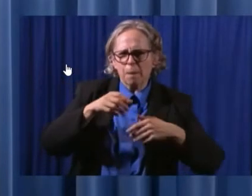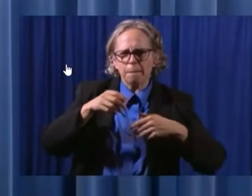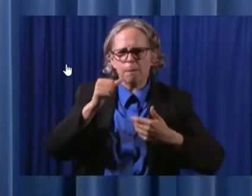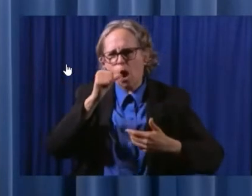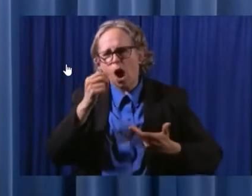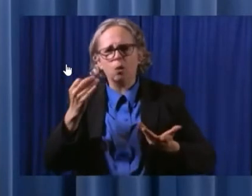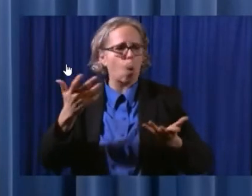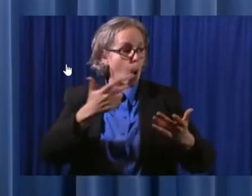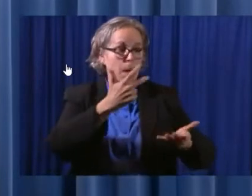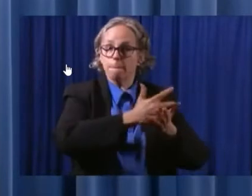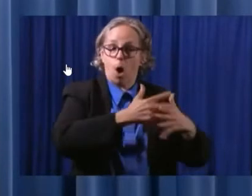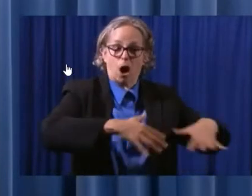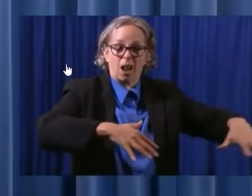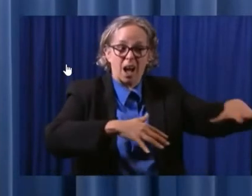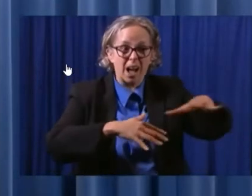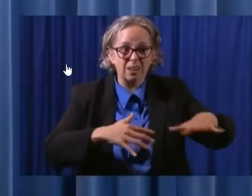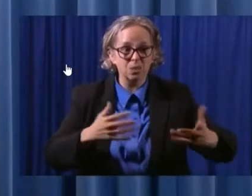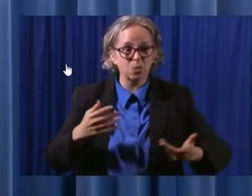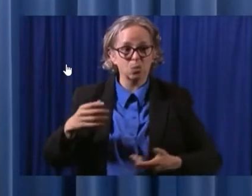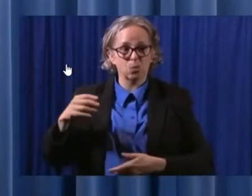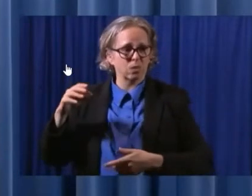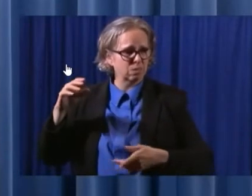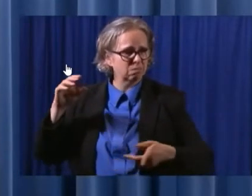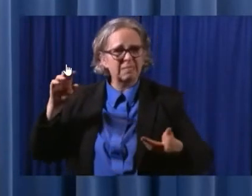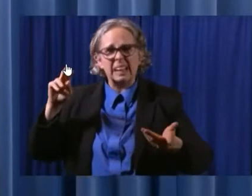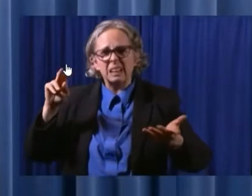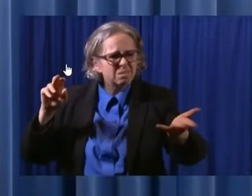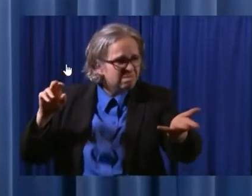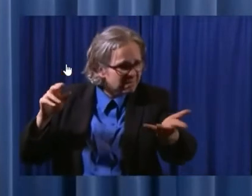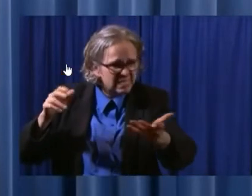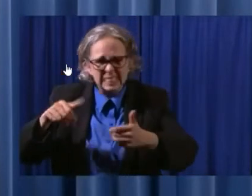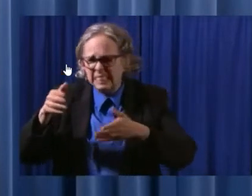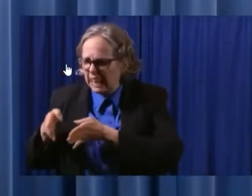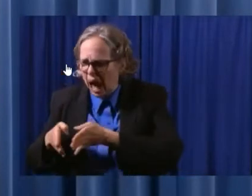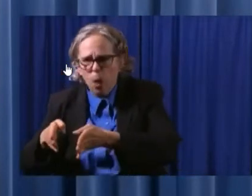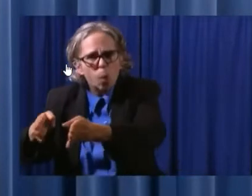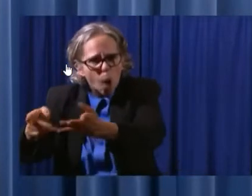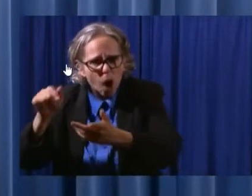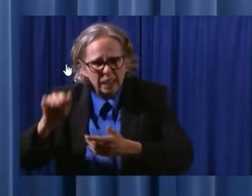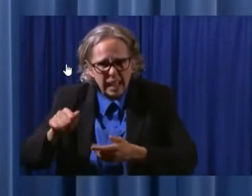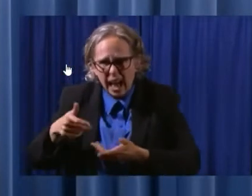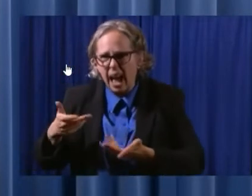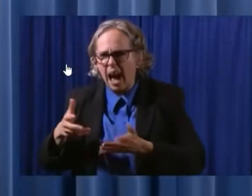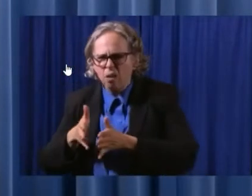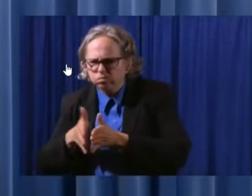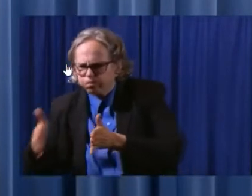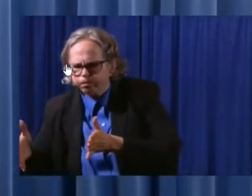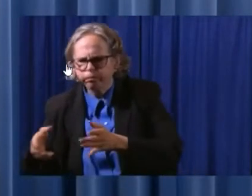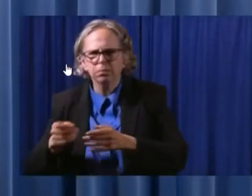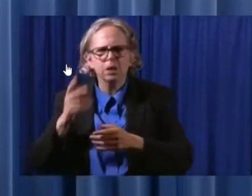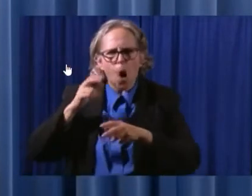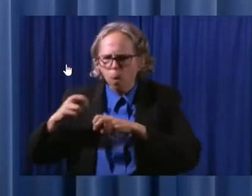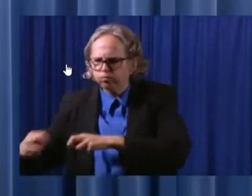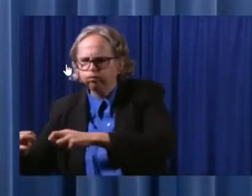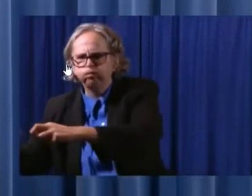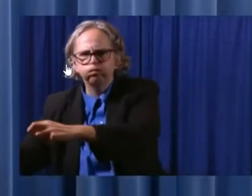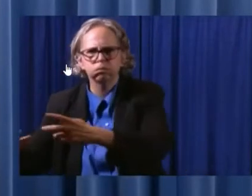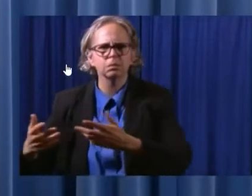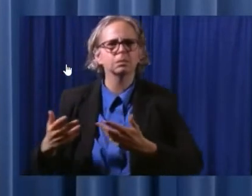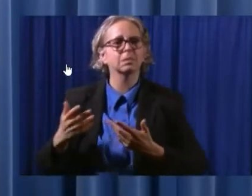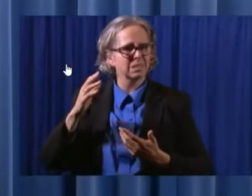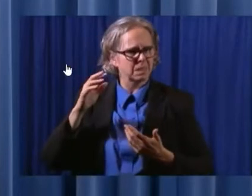expand outside in order to keep patrons socially distanced. We encourage owners to continue to work with us, with the state, and with